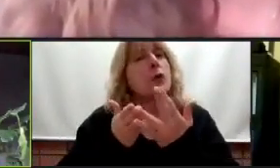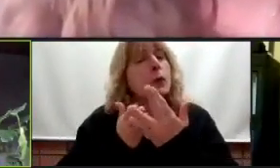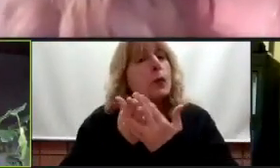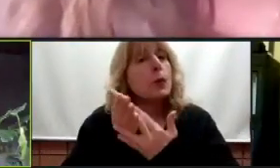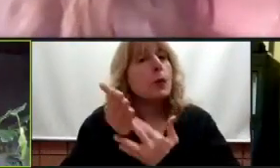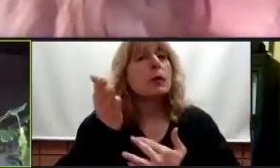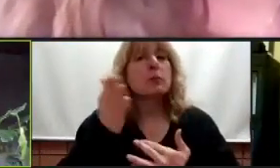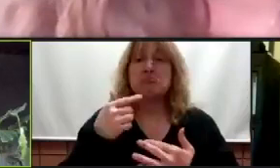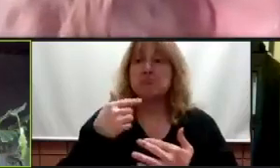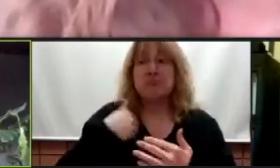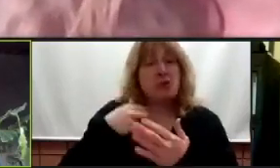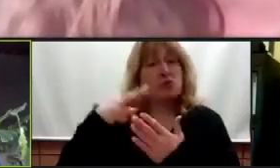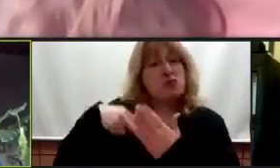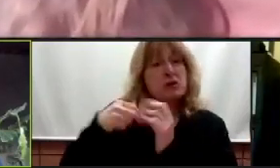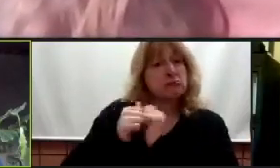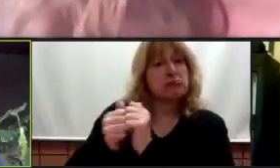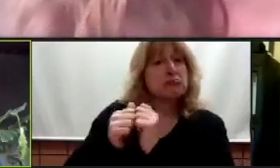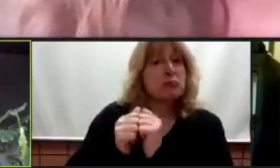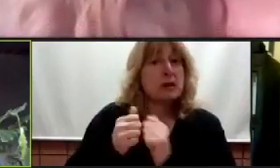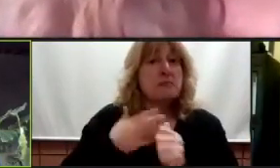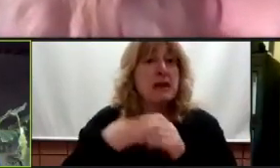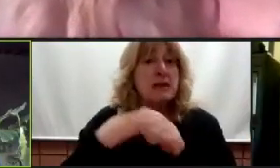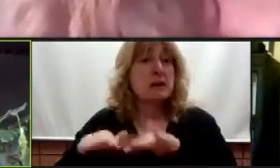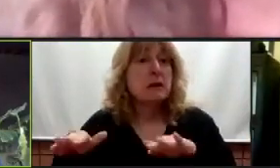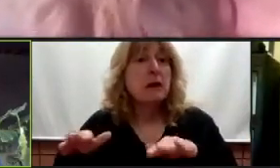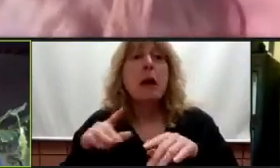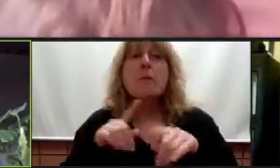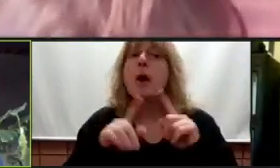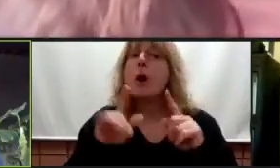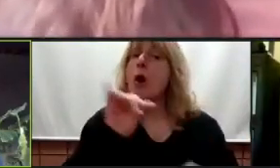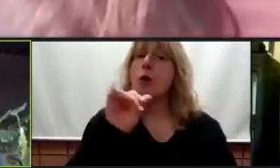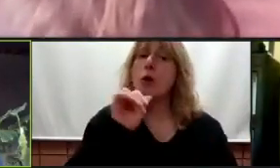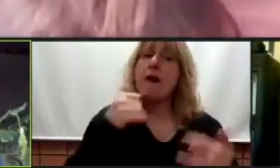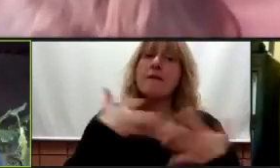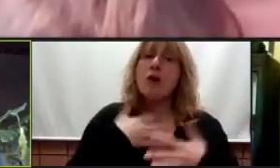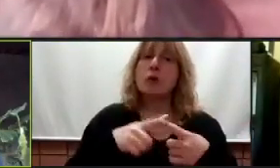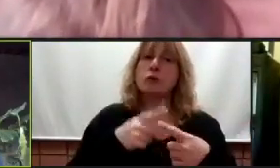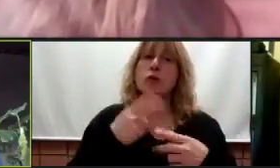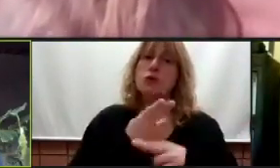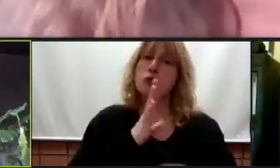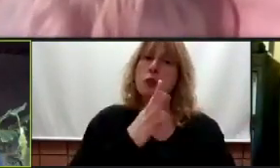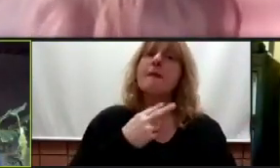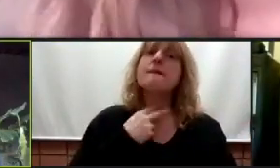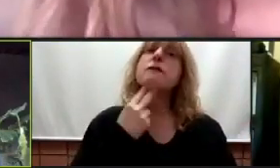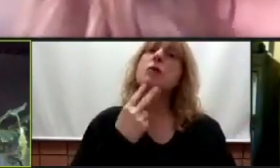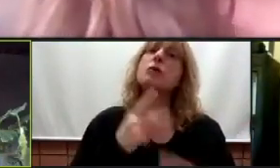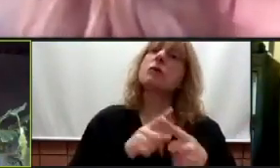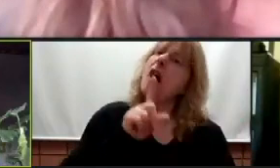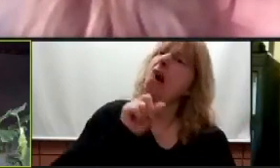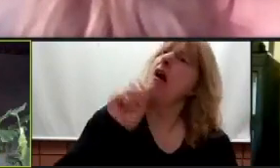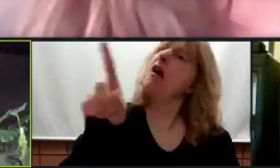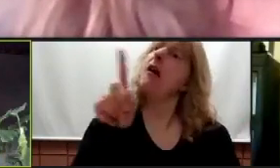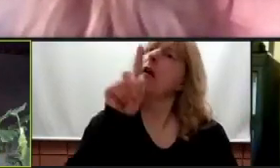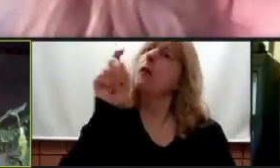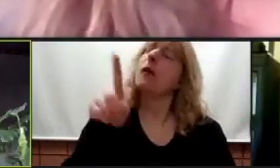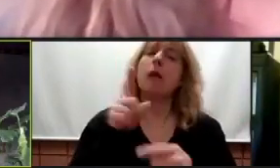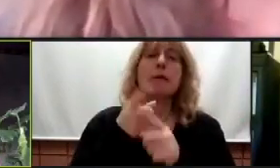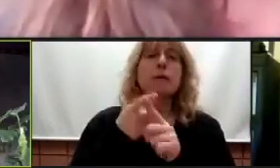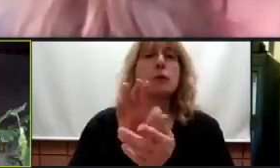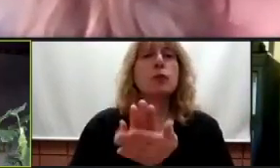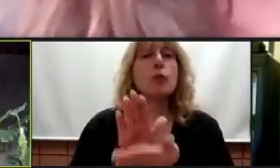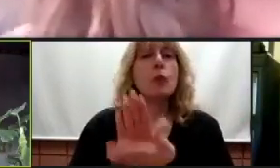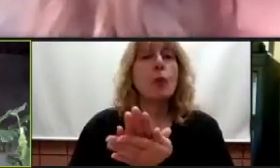at home, but then also don't be afraid to use your voice to ask the questions of the school, right? So, and having